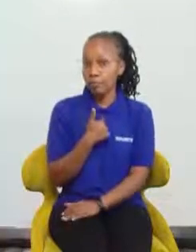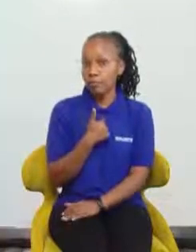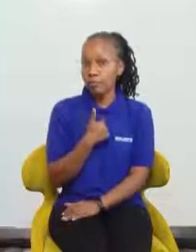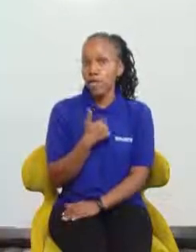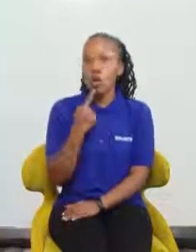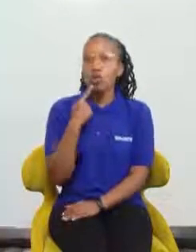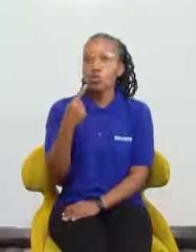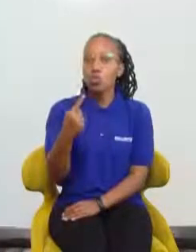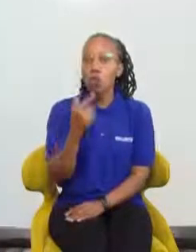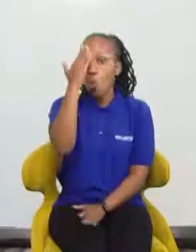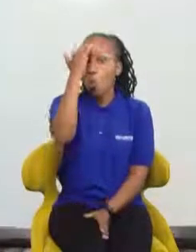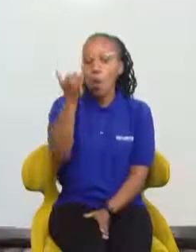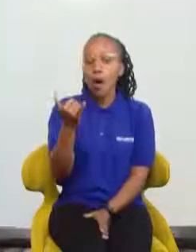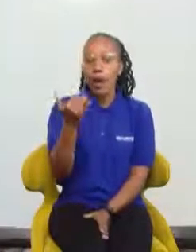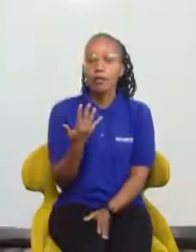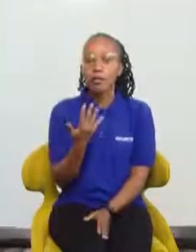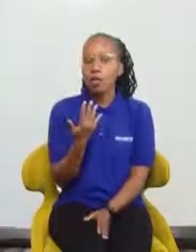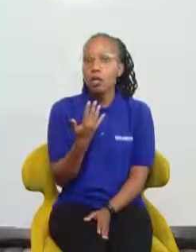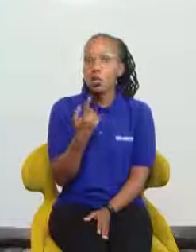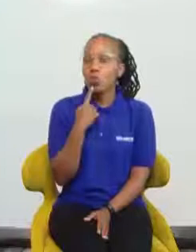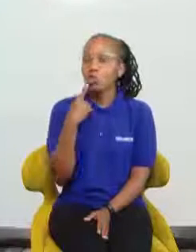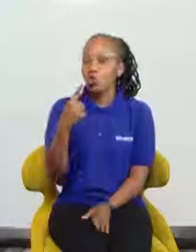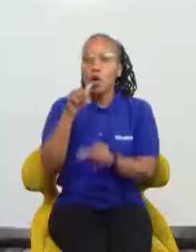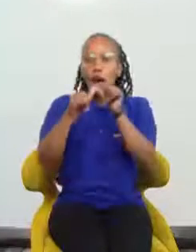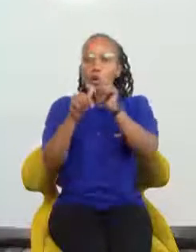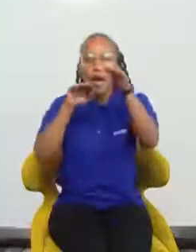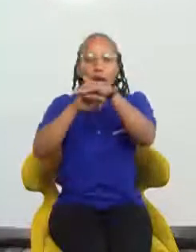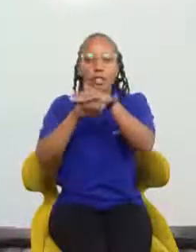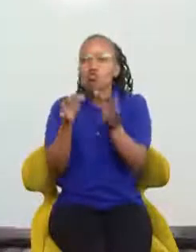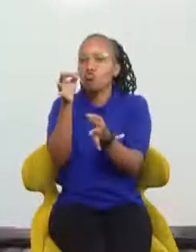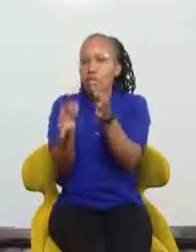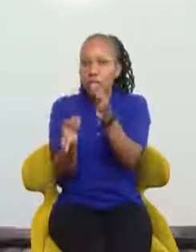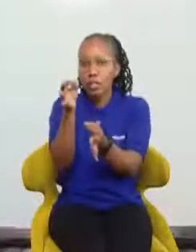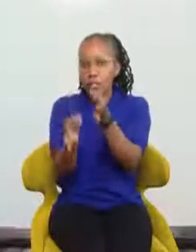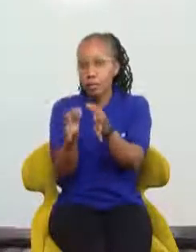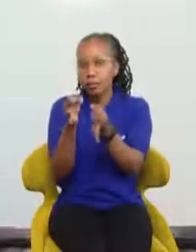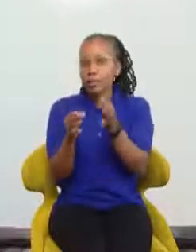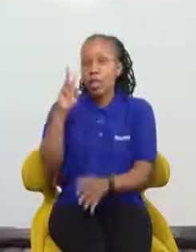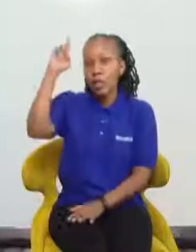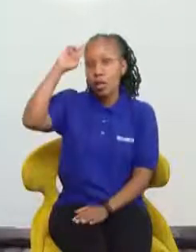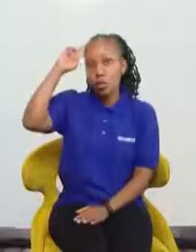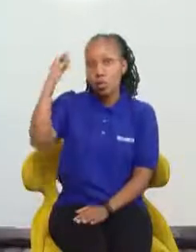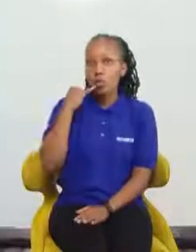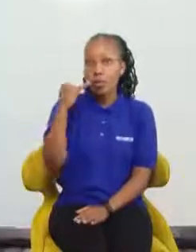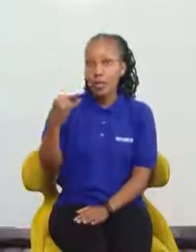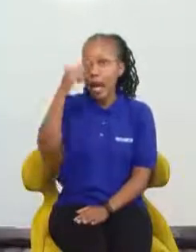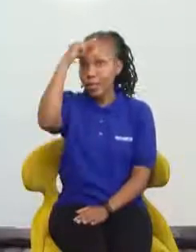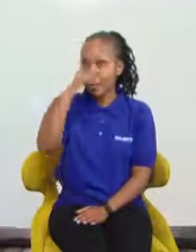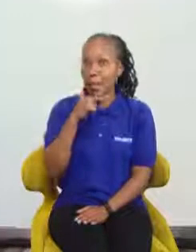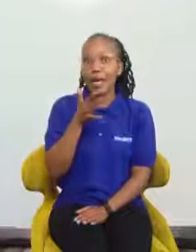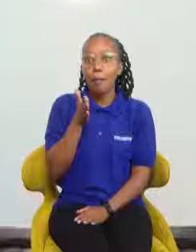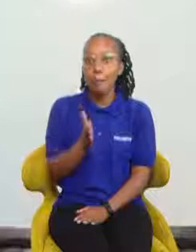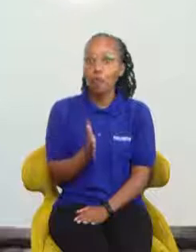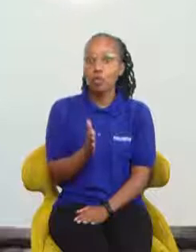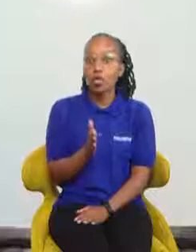So why would I talk about access to justice? The reason is, as a visually impaired person,